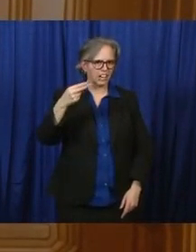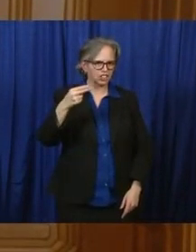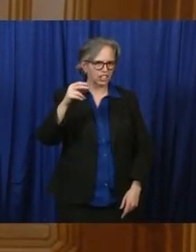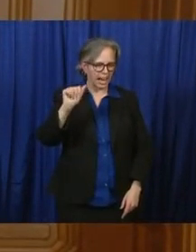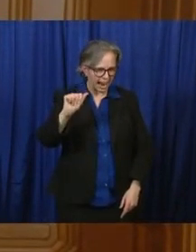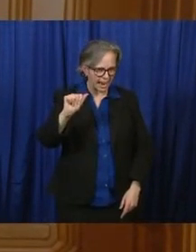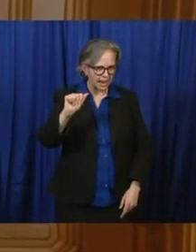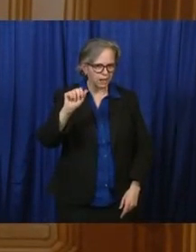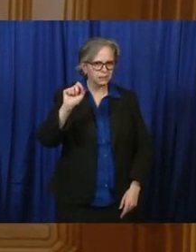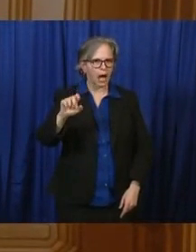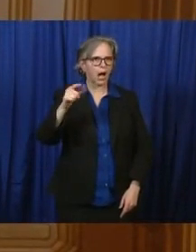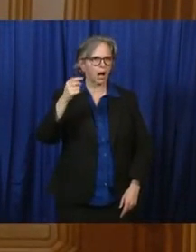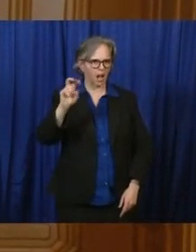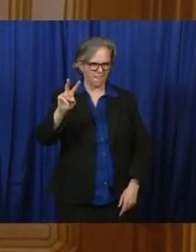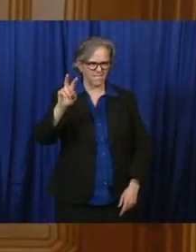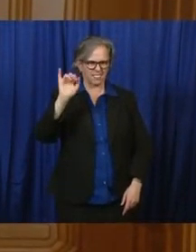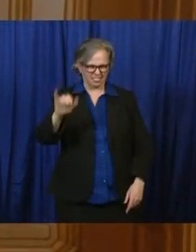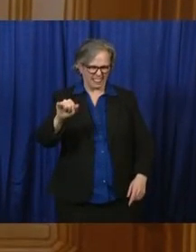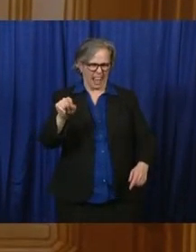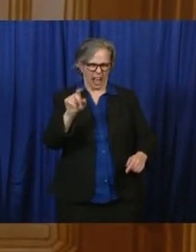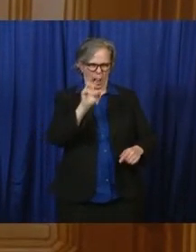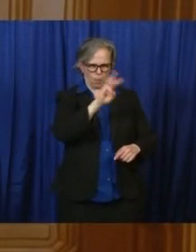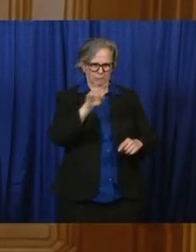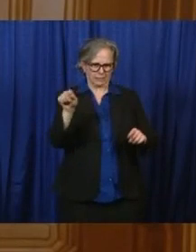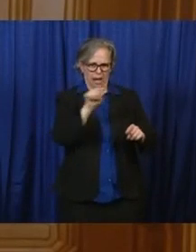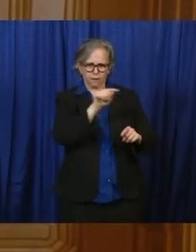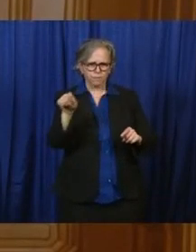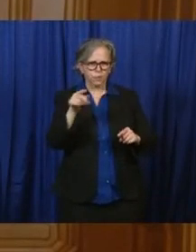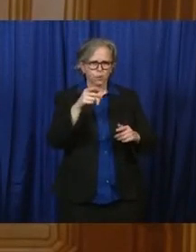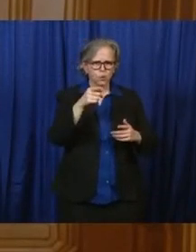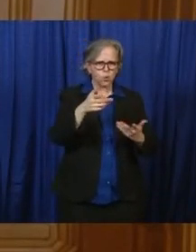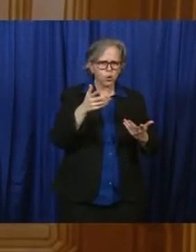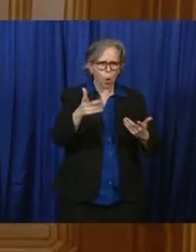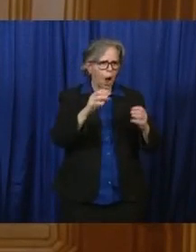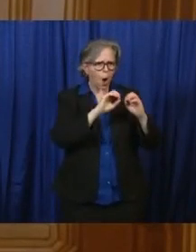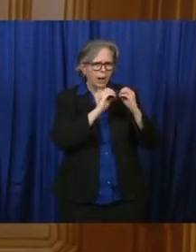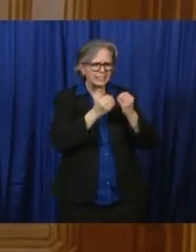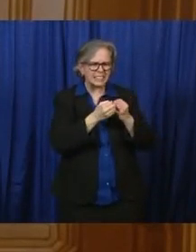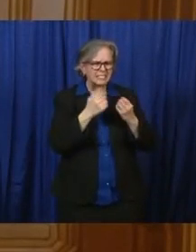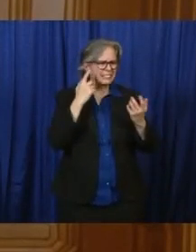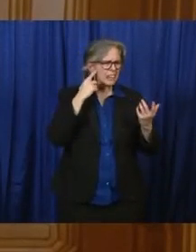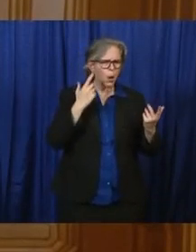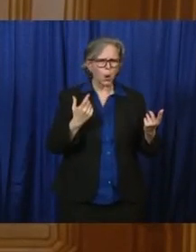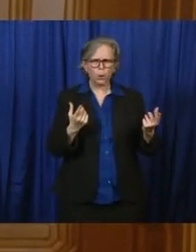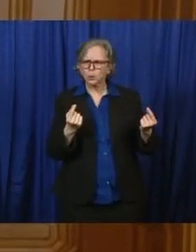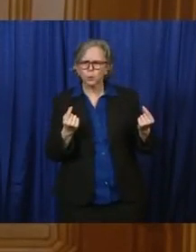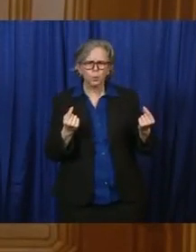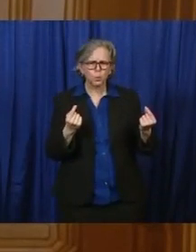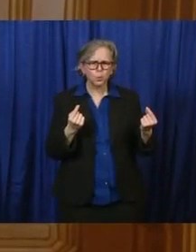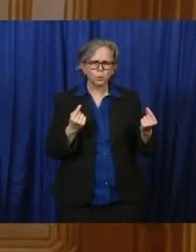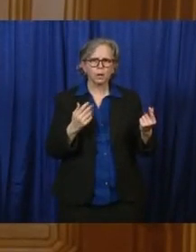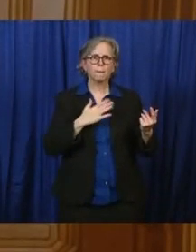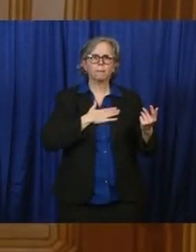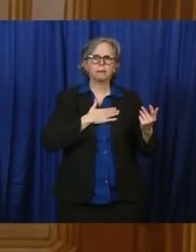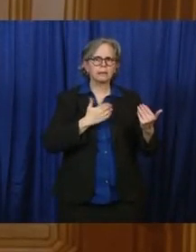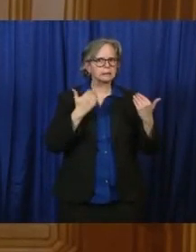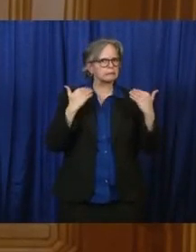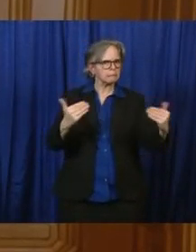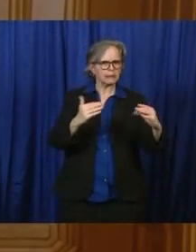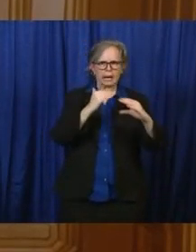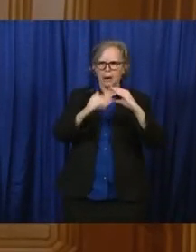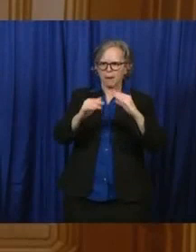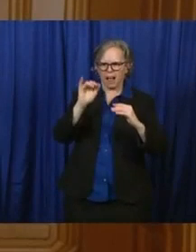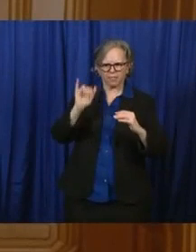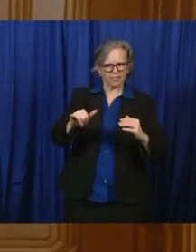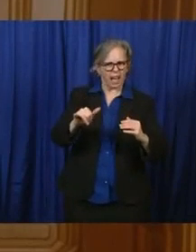ohio.mha.gov. If you or your organization have questions or concerns, that's a place to look. Let me again say